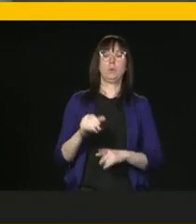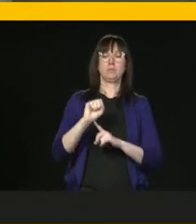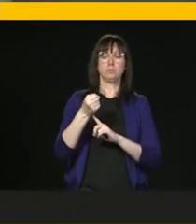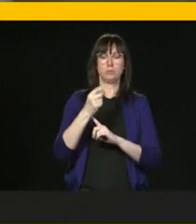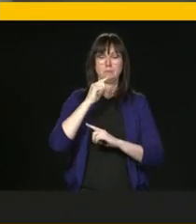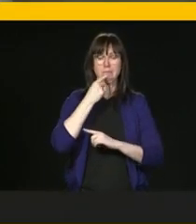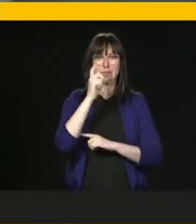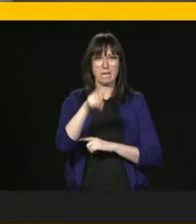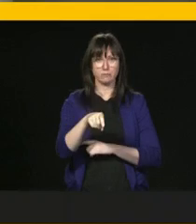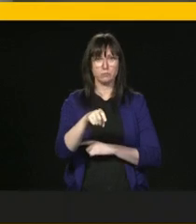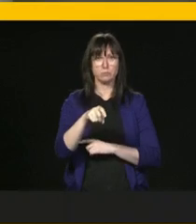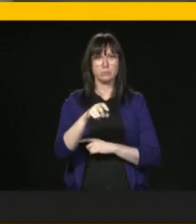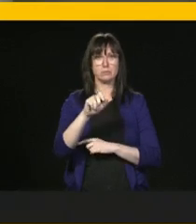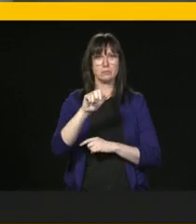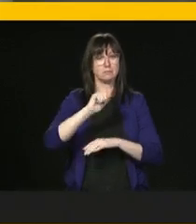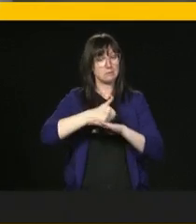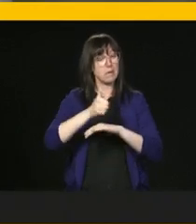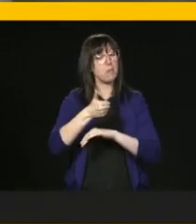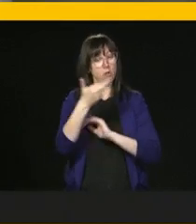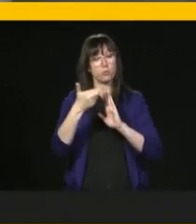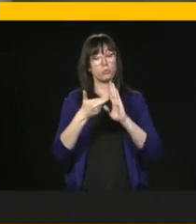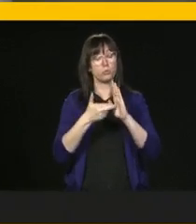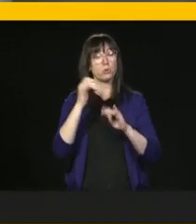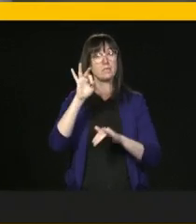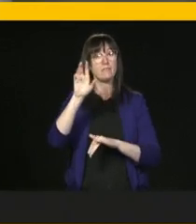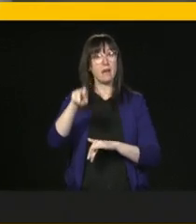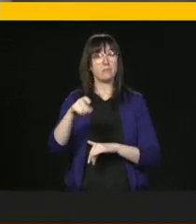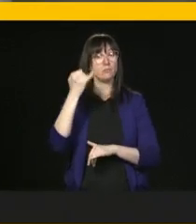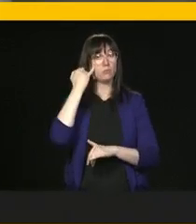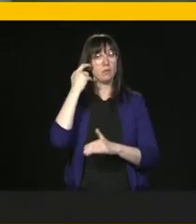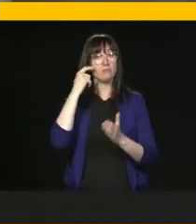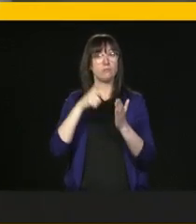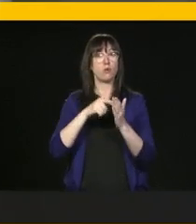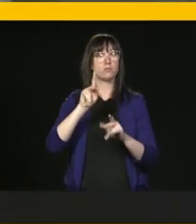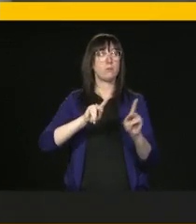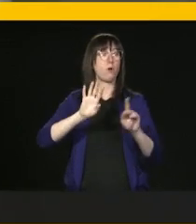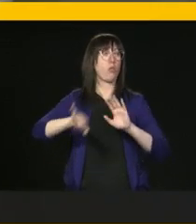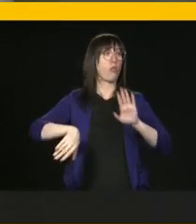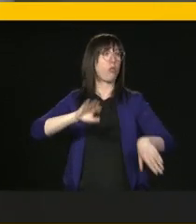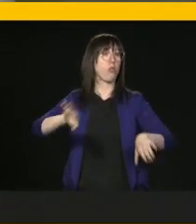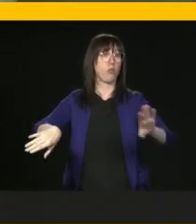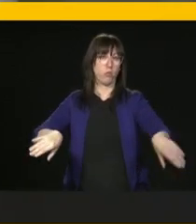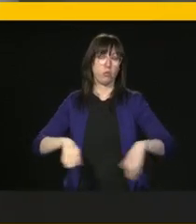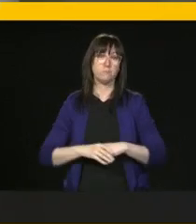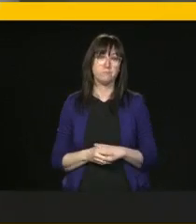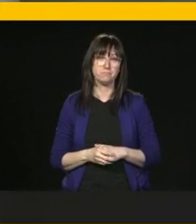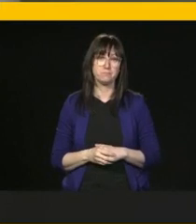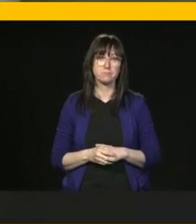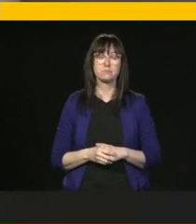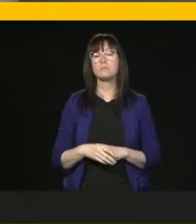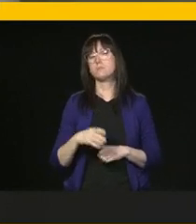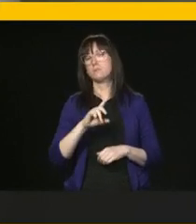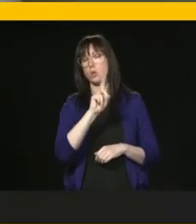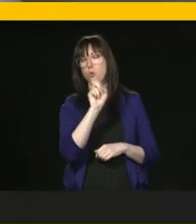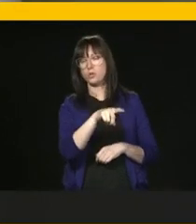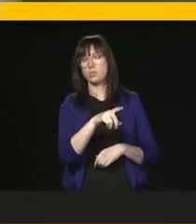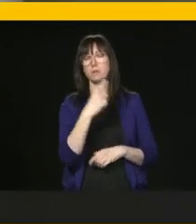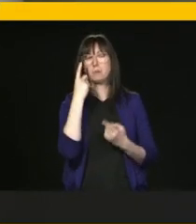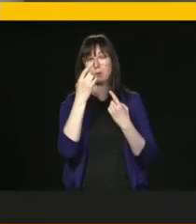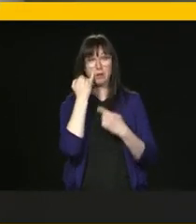see no progress in the next little while. So is it possible the police or the army could be called